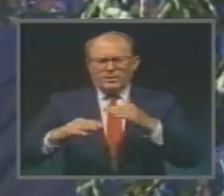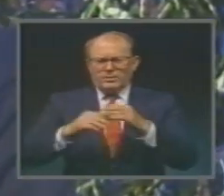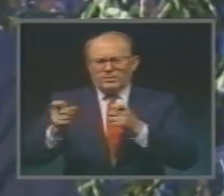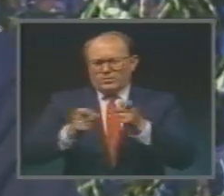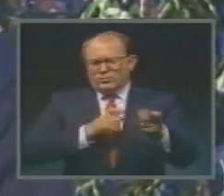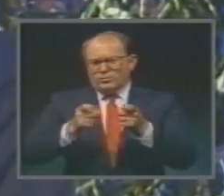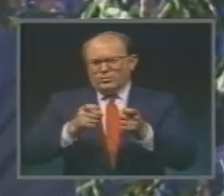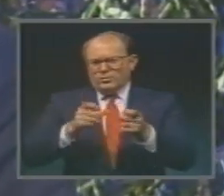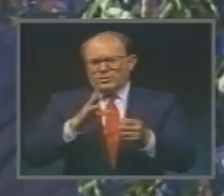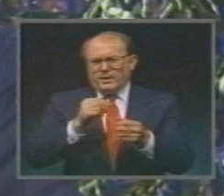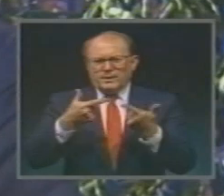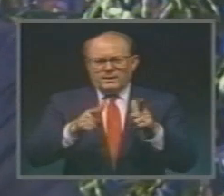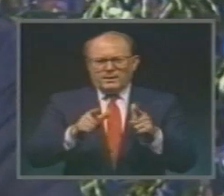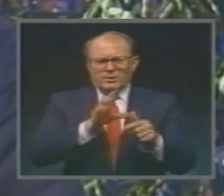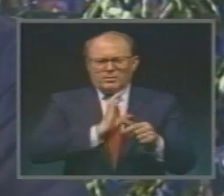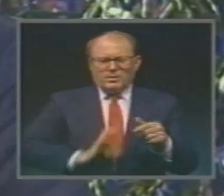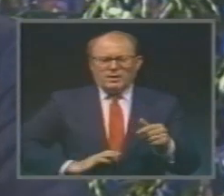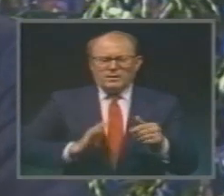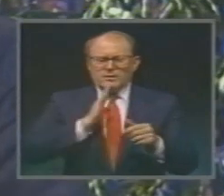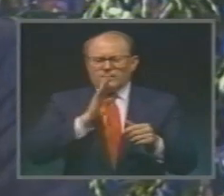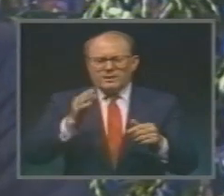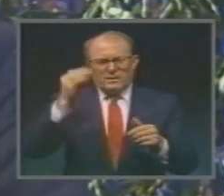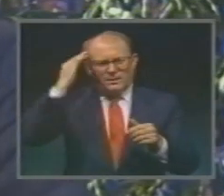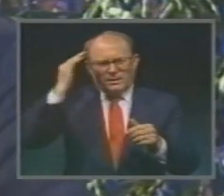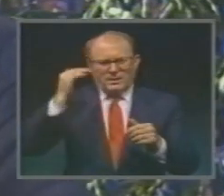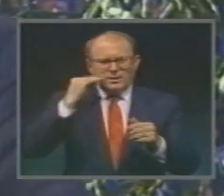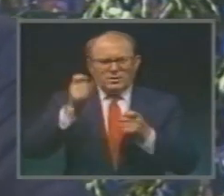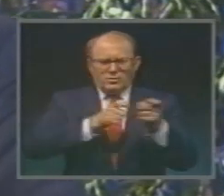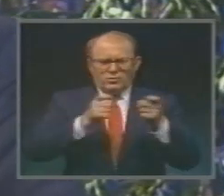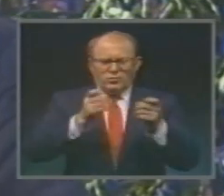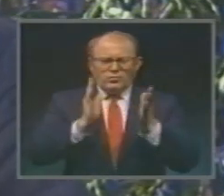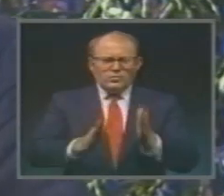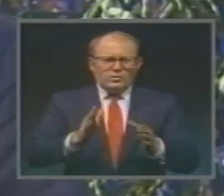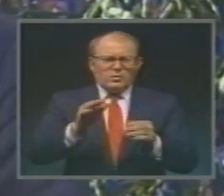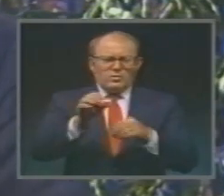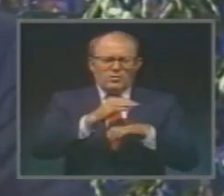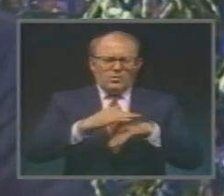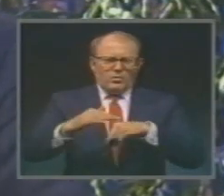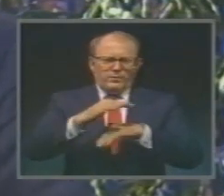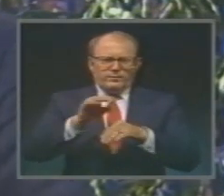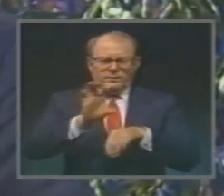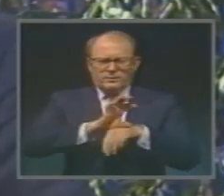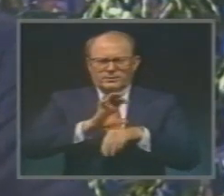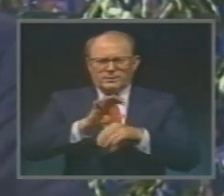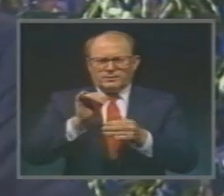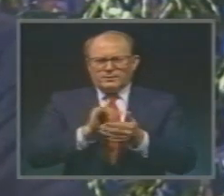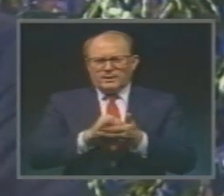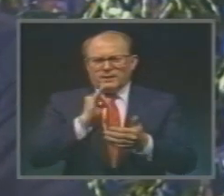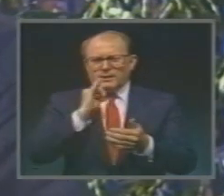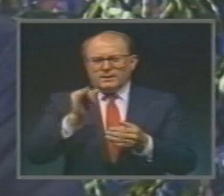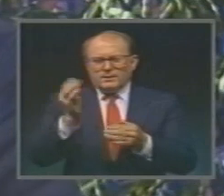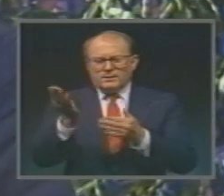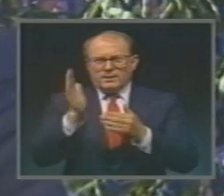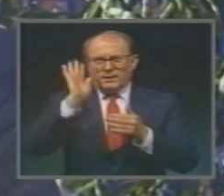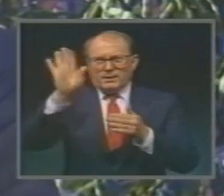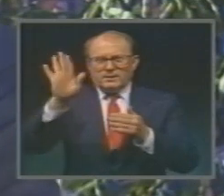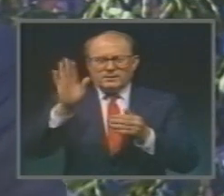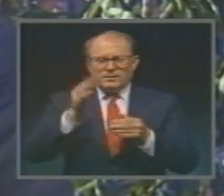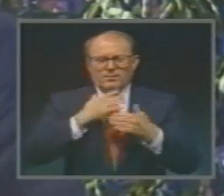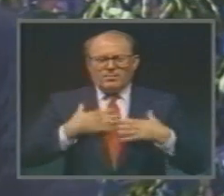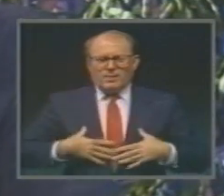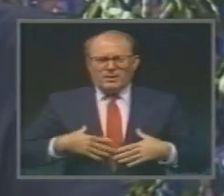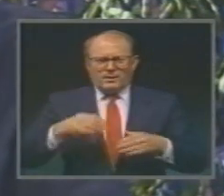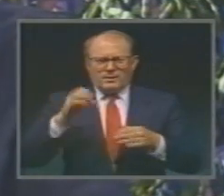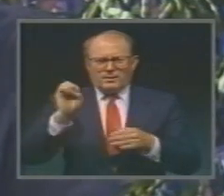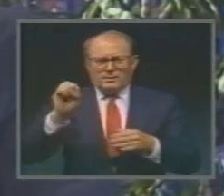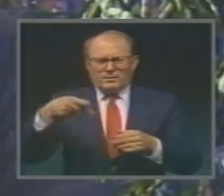over all things to the church, which is his body, the fullness of him that filleth all in all. Ephesians 1,